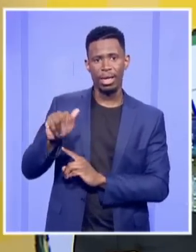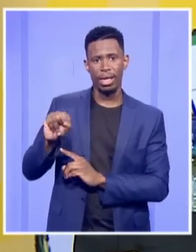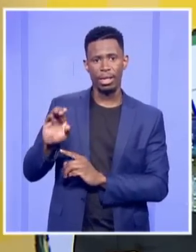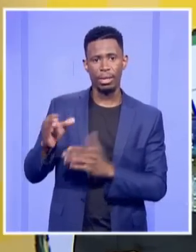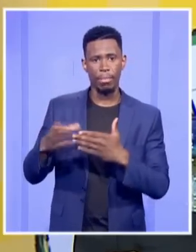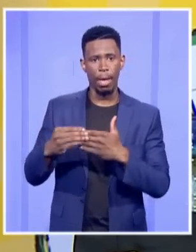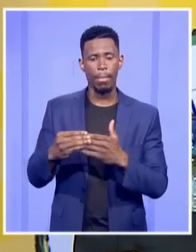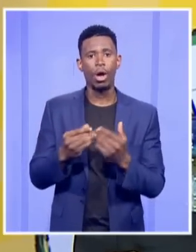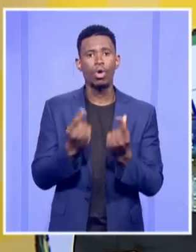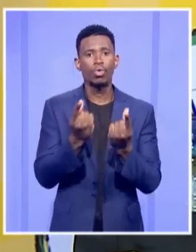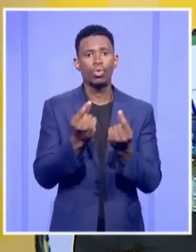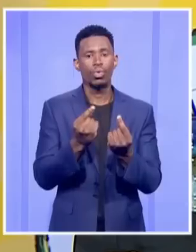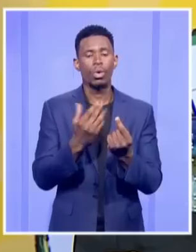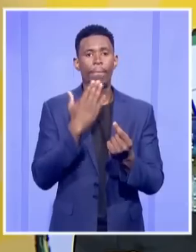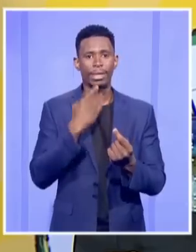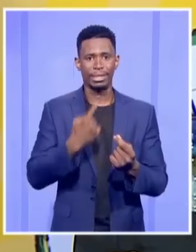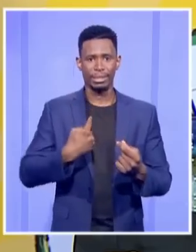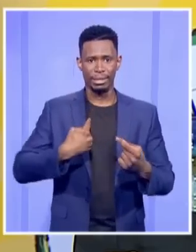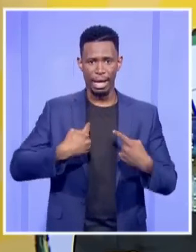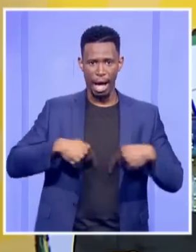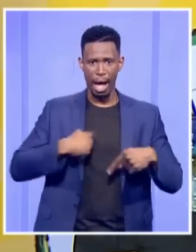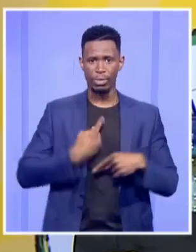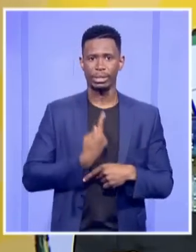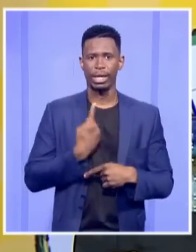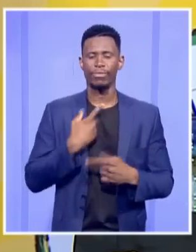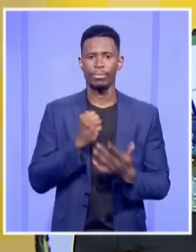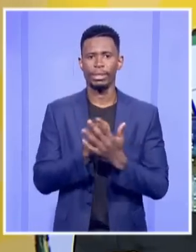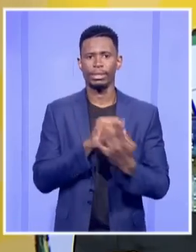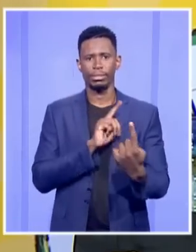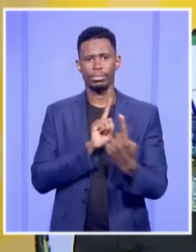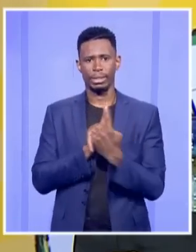through ourselves. Let me indicate